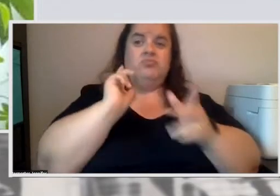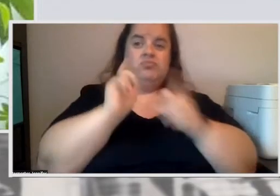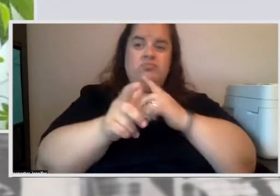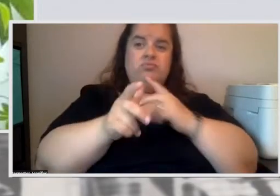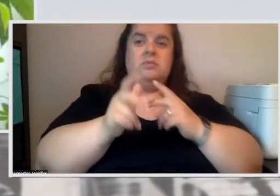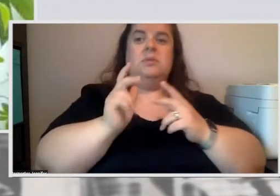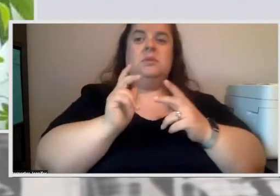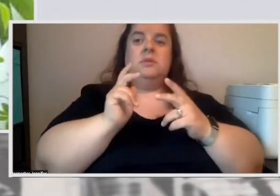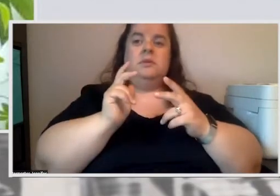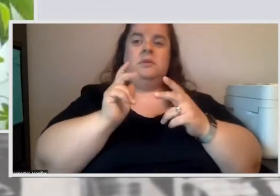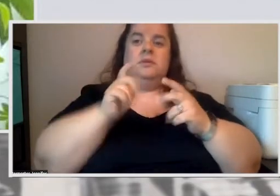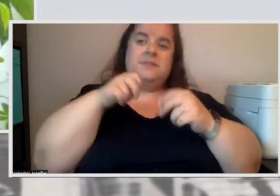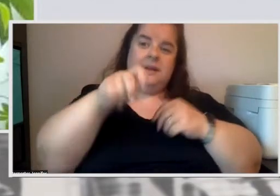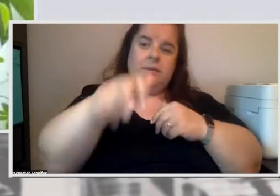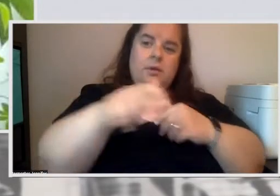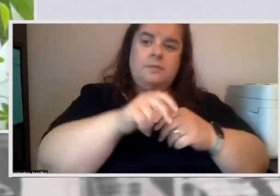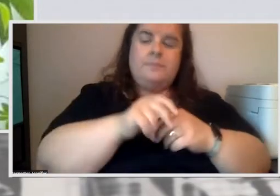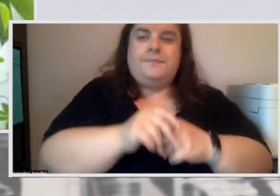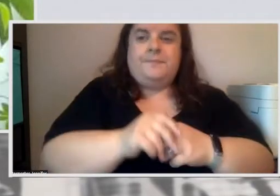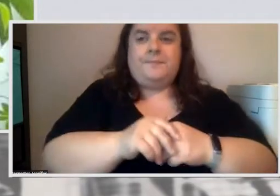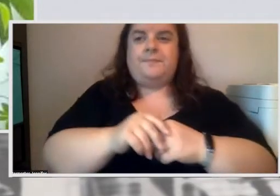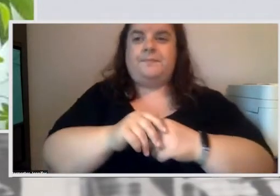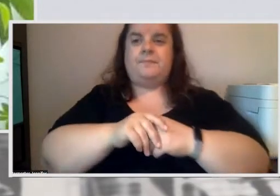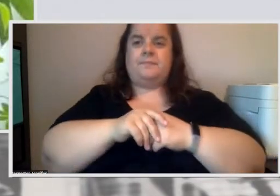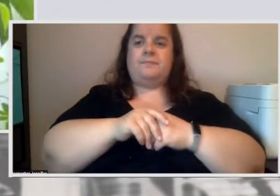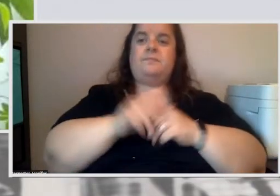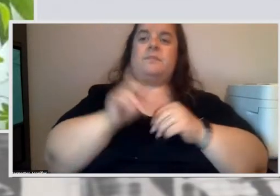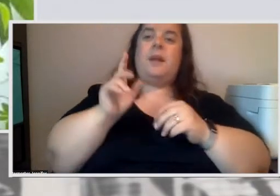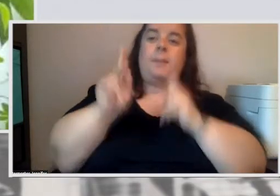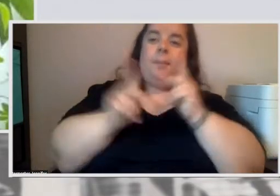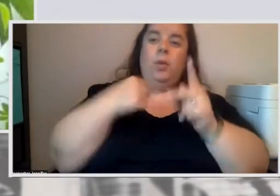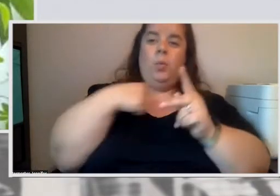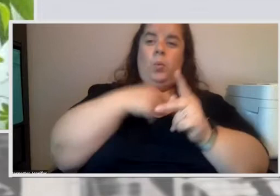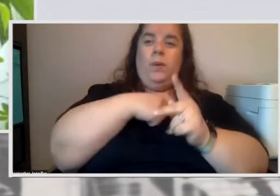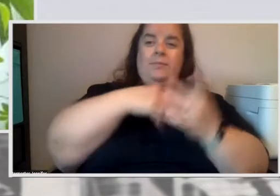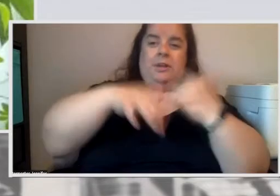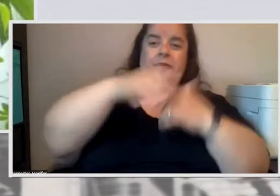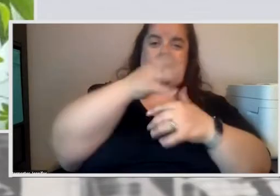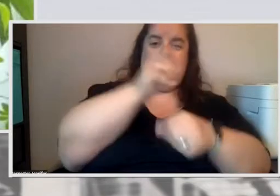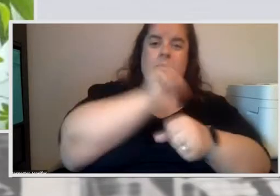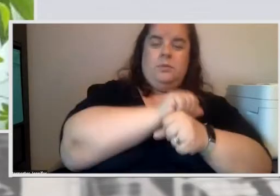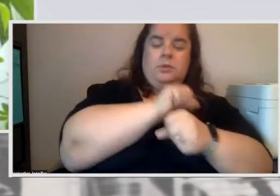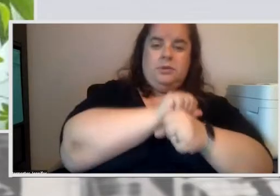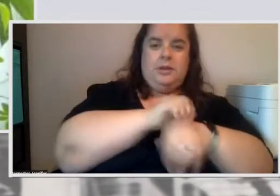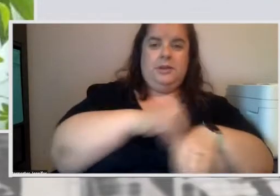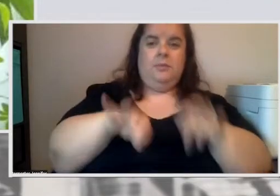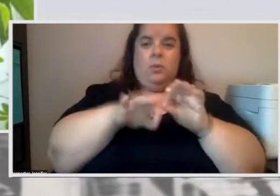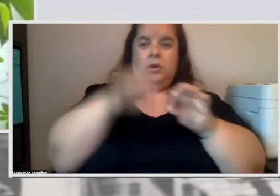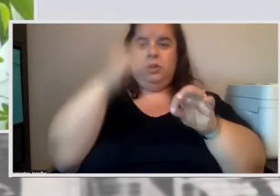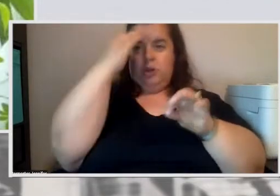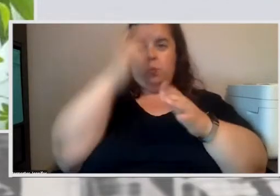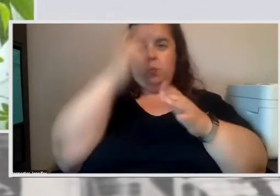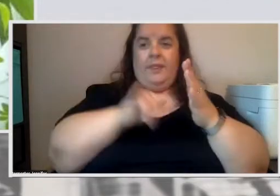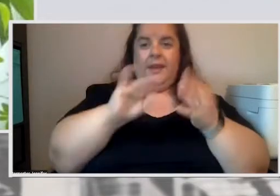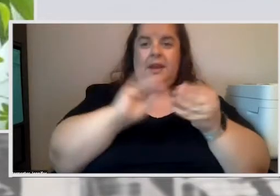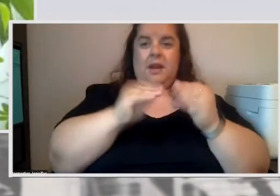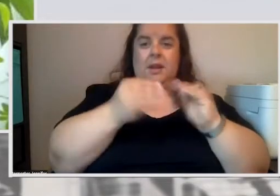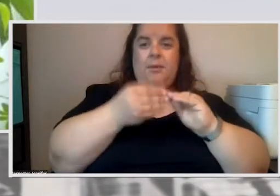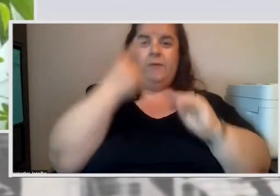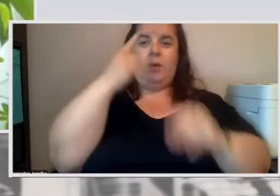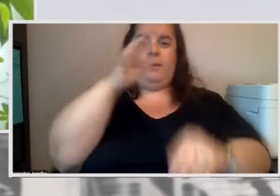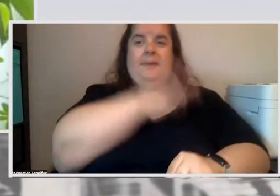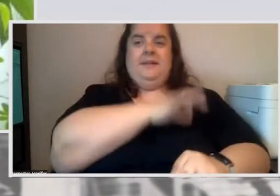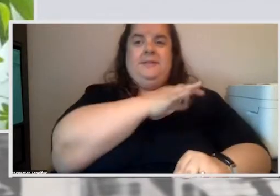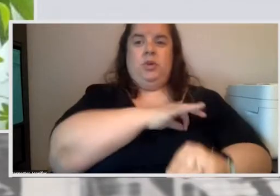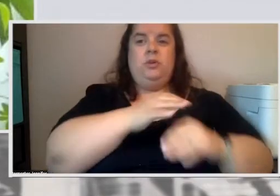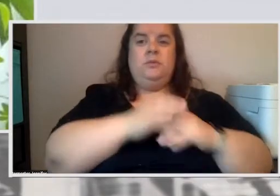time, people we may interact with through our jobs. So it's just important to keep in mind what that actual number is for Pittsburgh